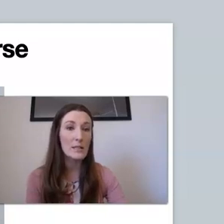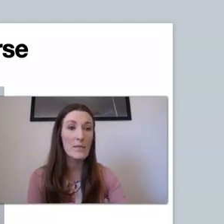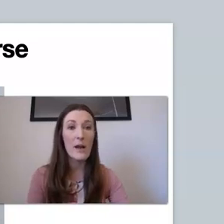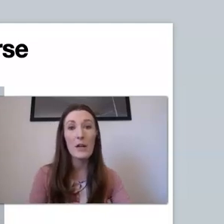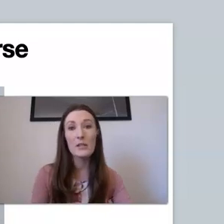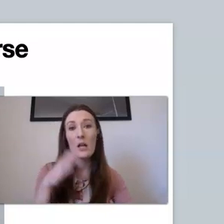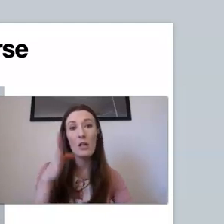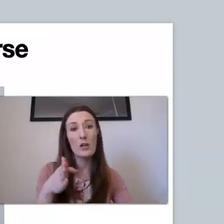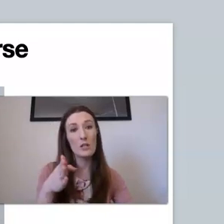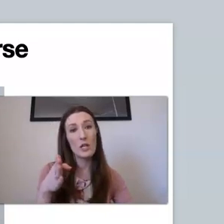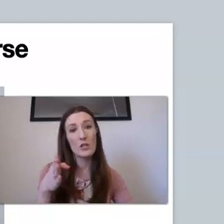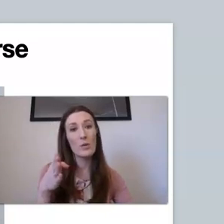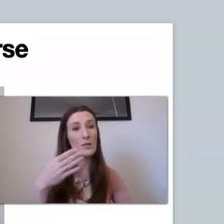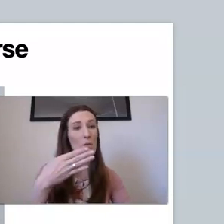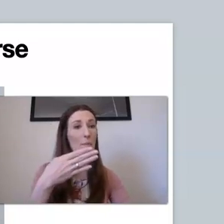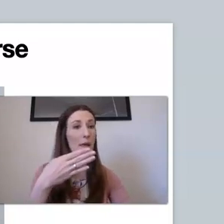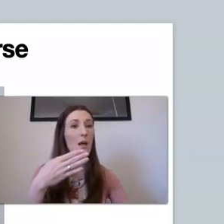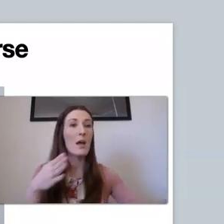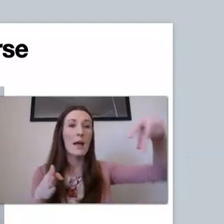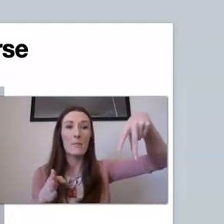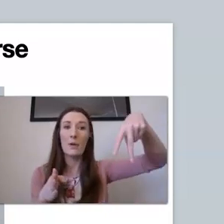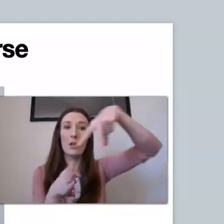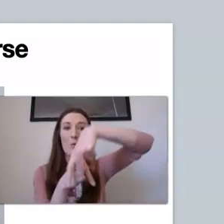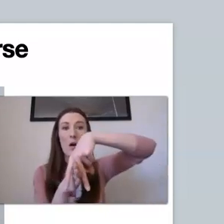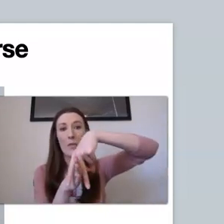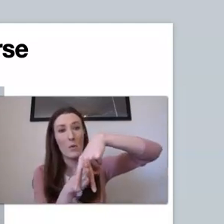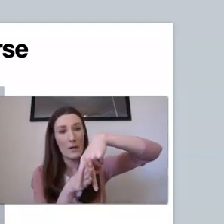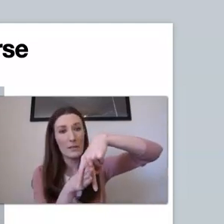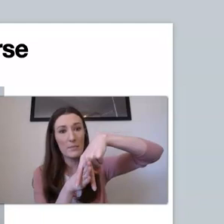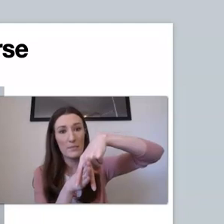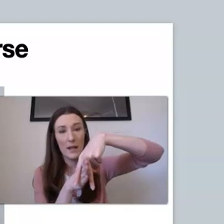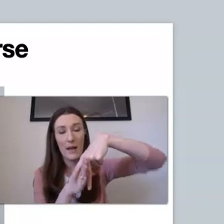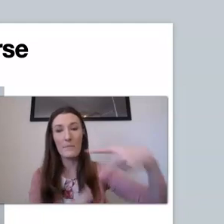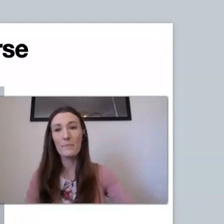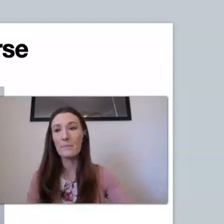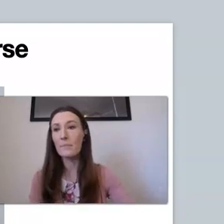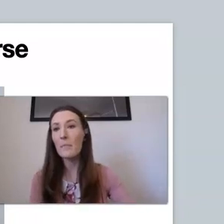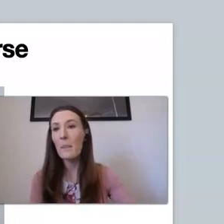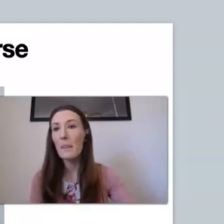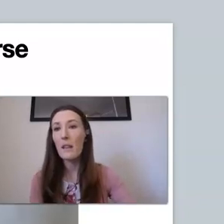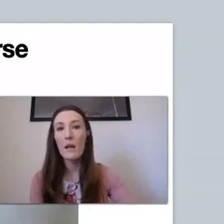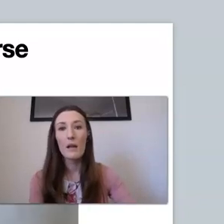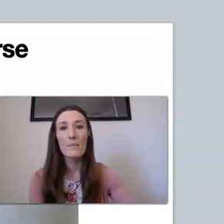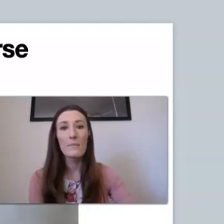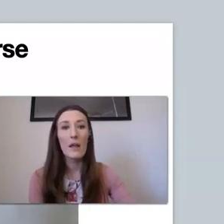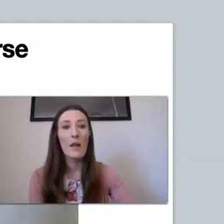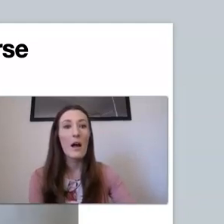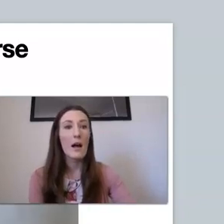semantic classifiers. You're going to change the horse to a B and put you on the horse, okay?